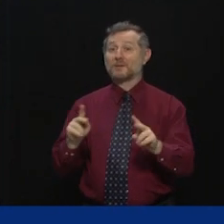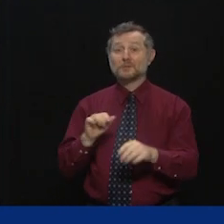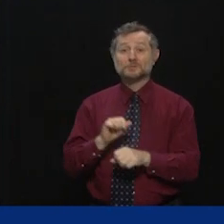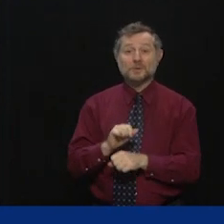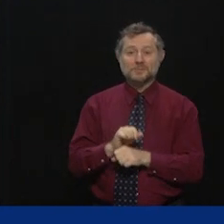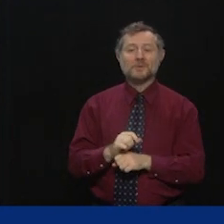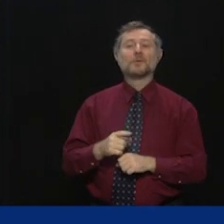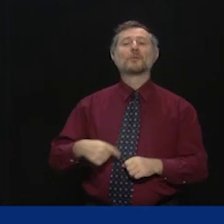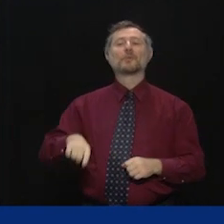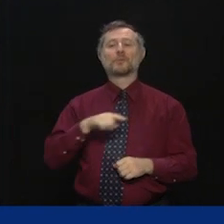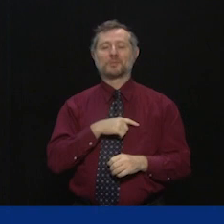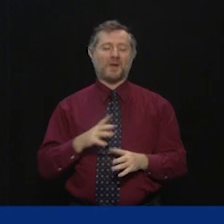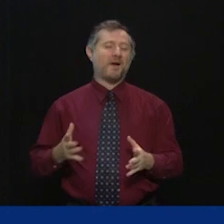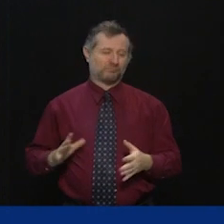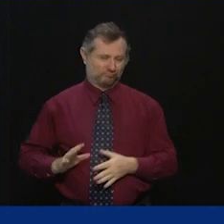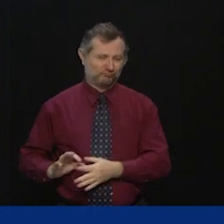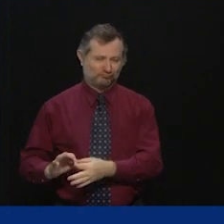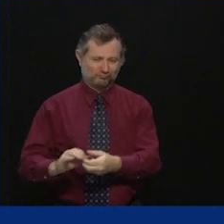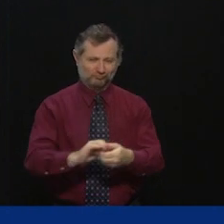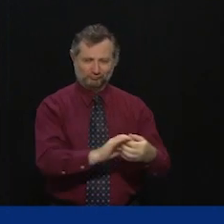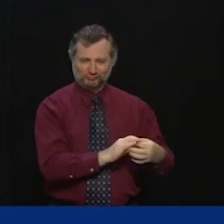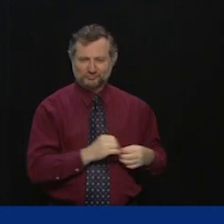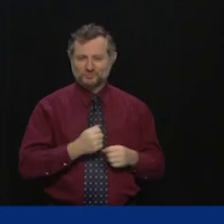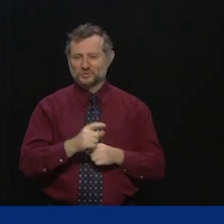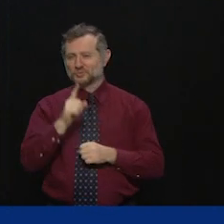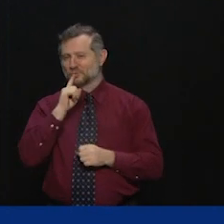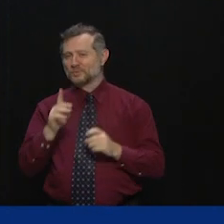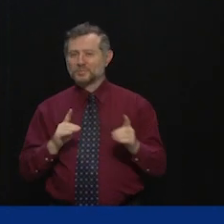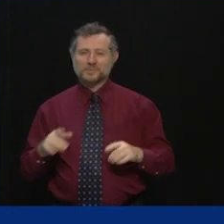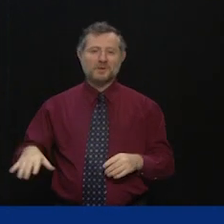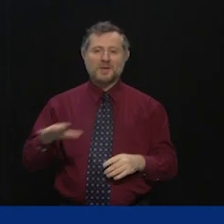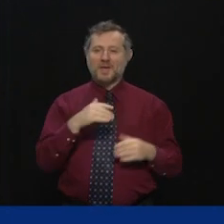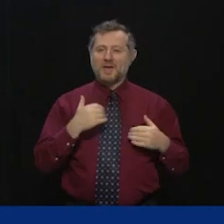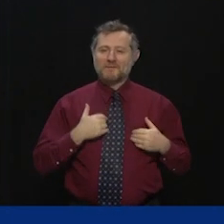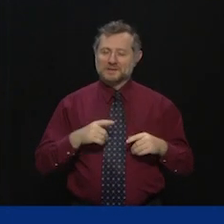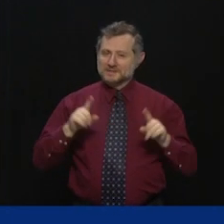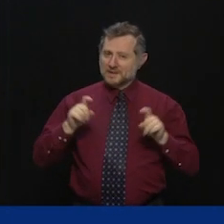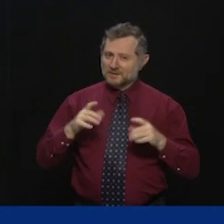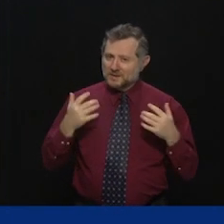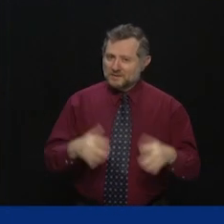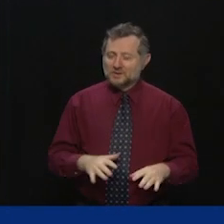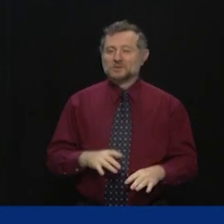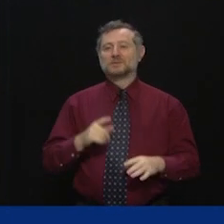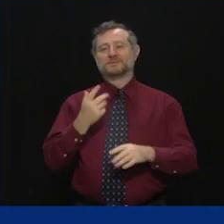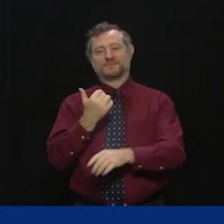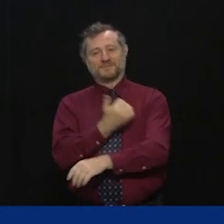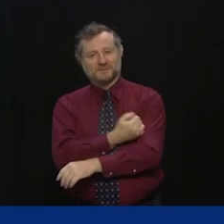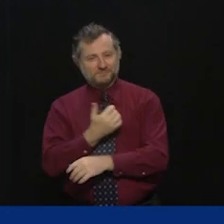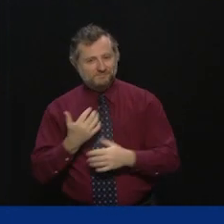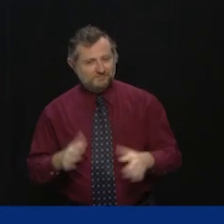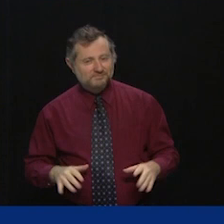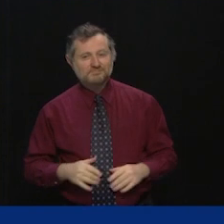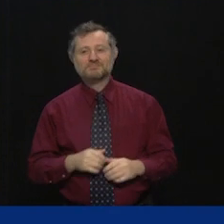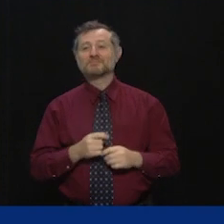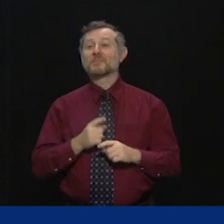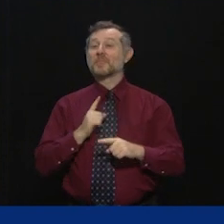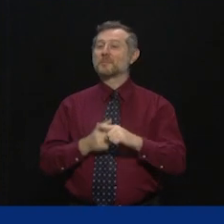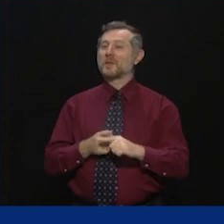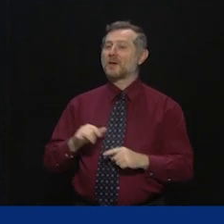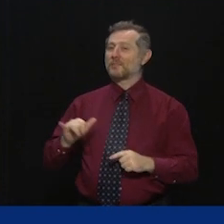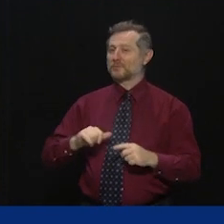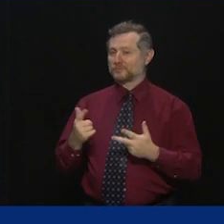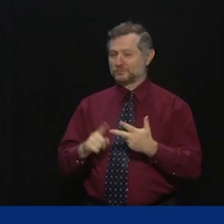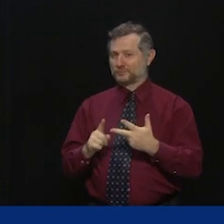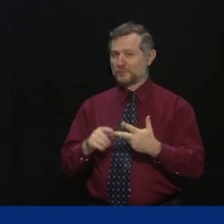together to make sure that people are tested and vaccinated and that they get the booster. We're